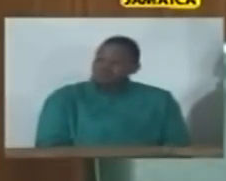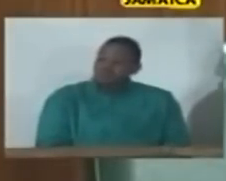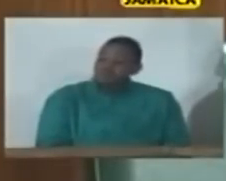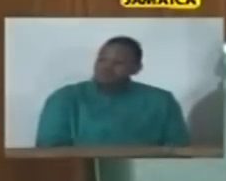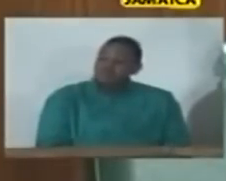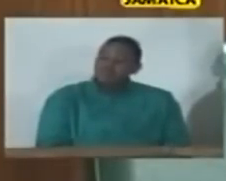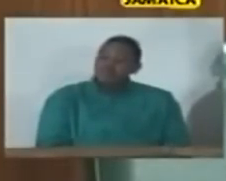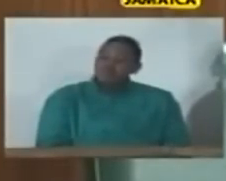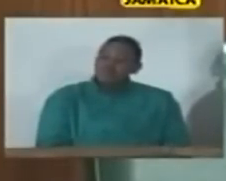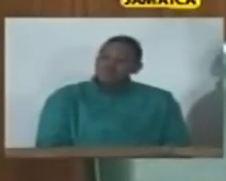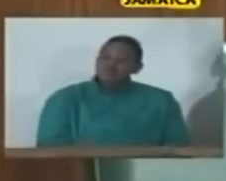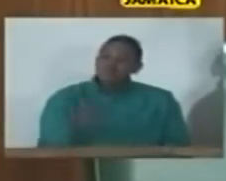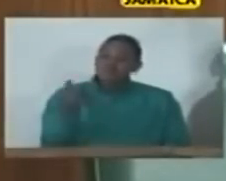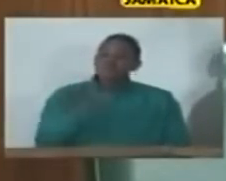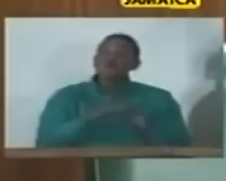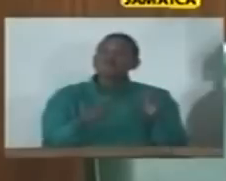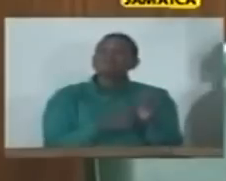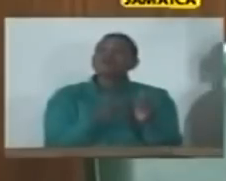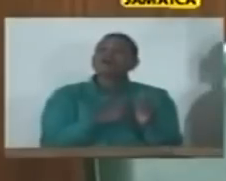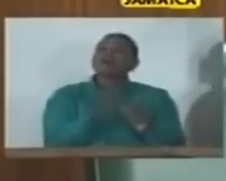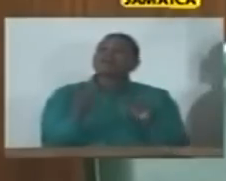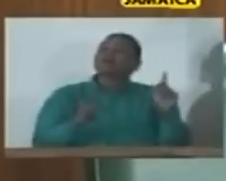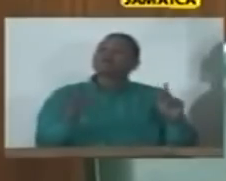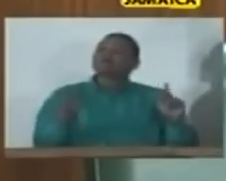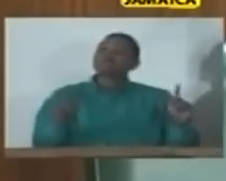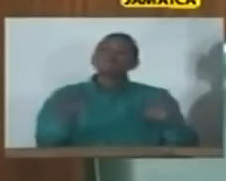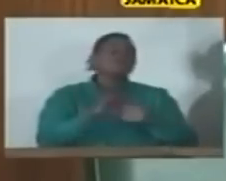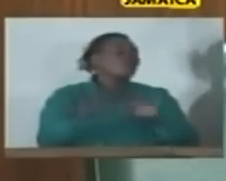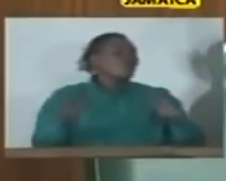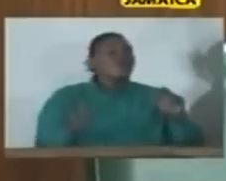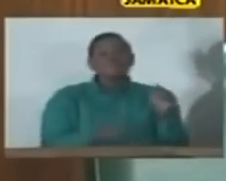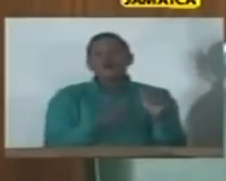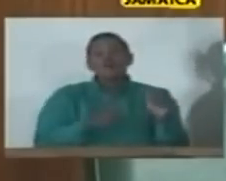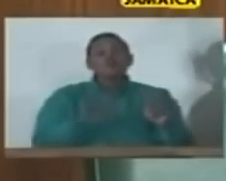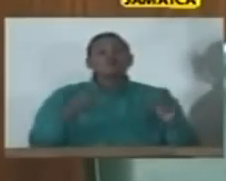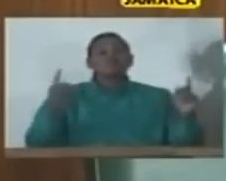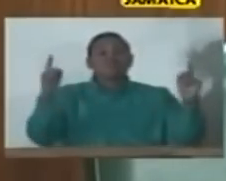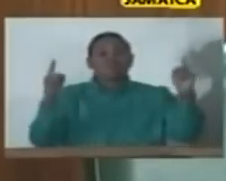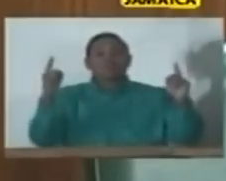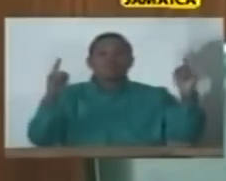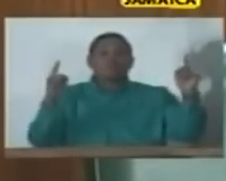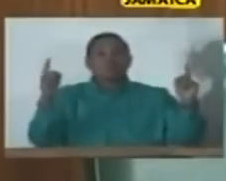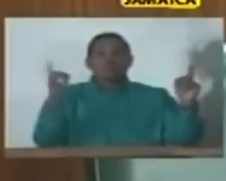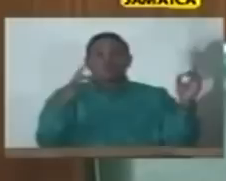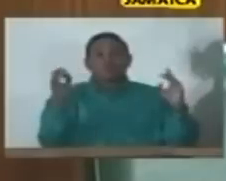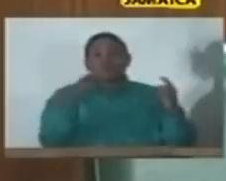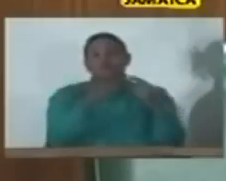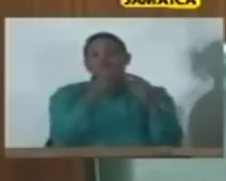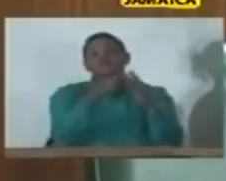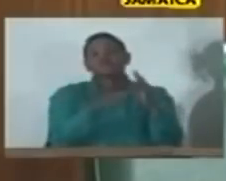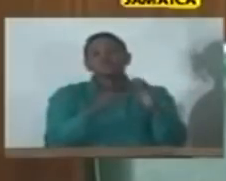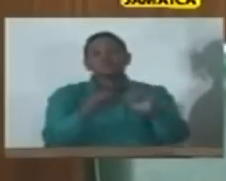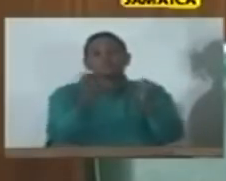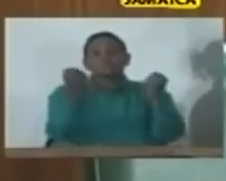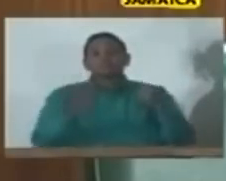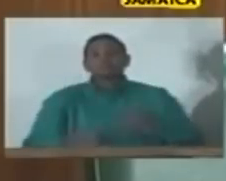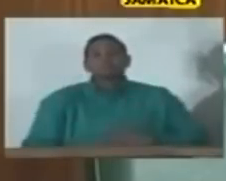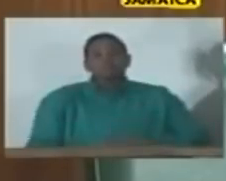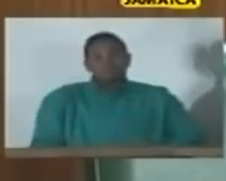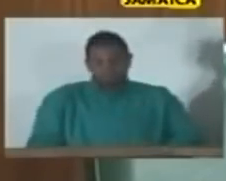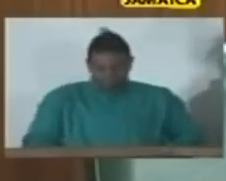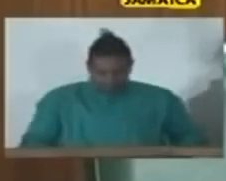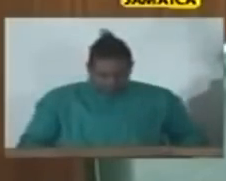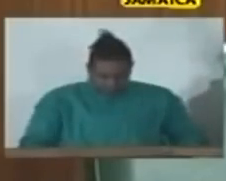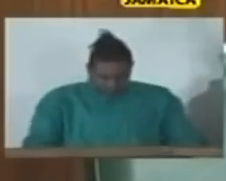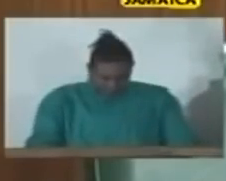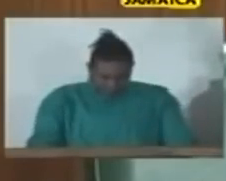here, don't follow people. Don't follow people. Senator On a Knight. point of order. Senator Knight.